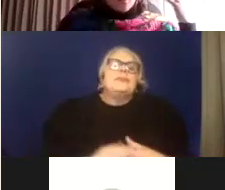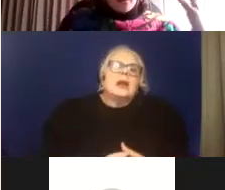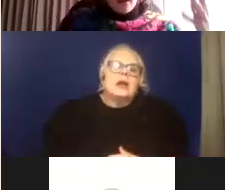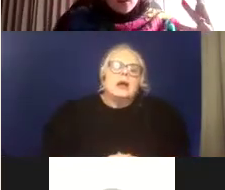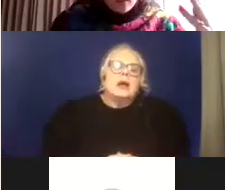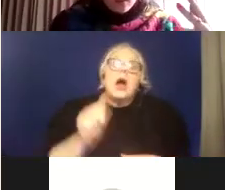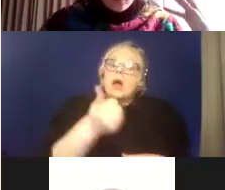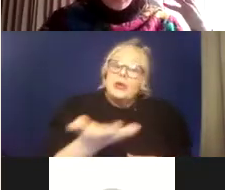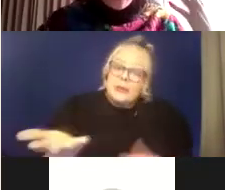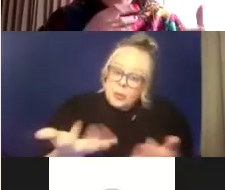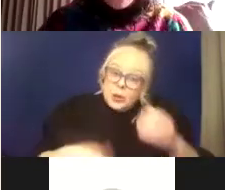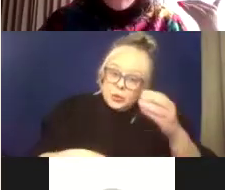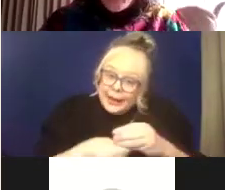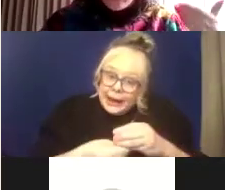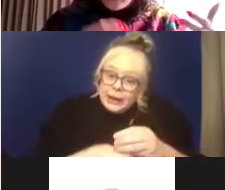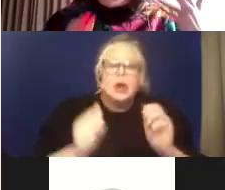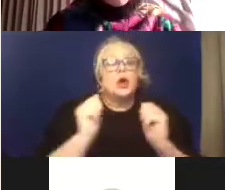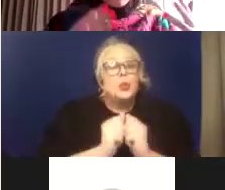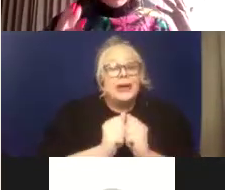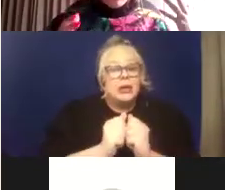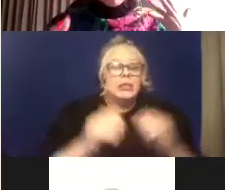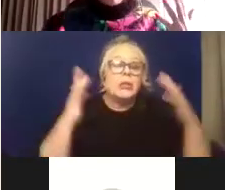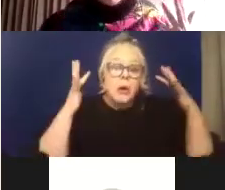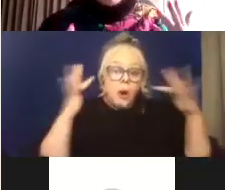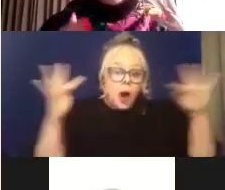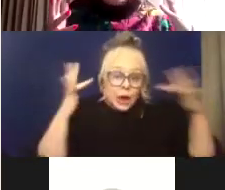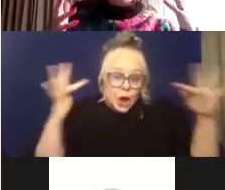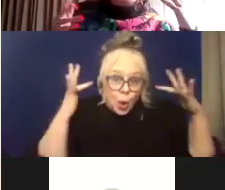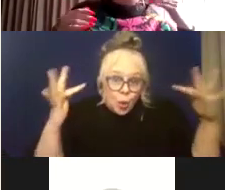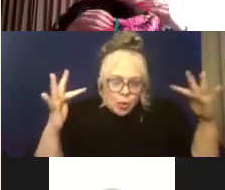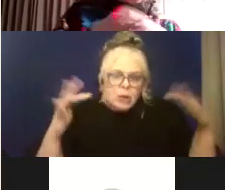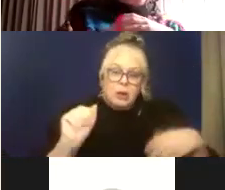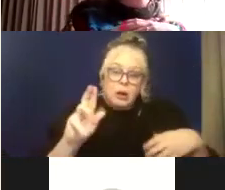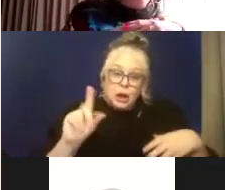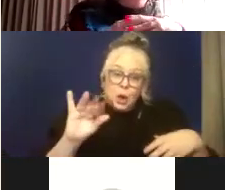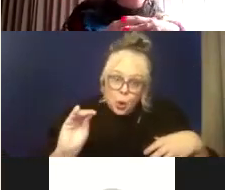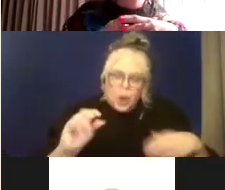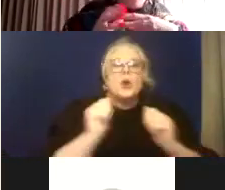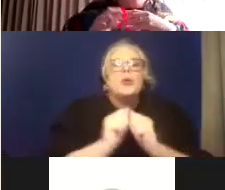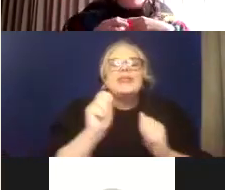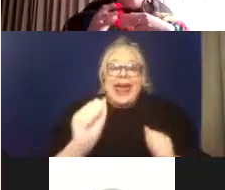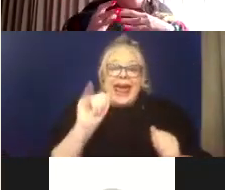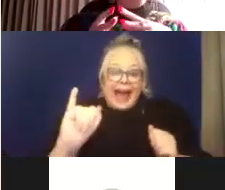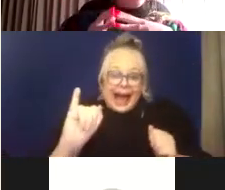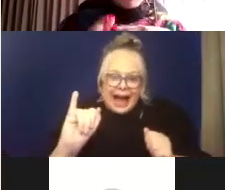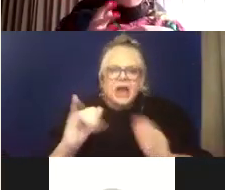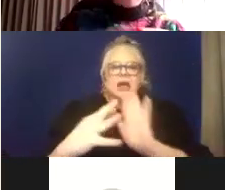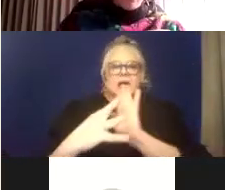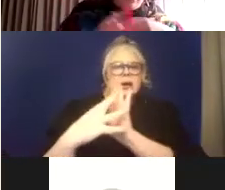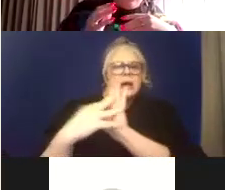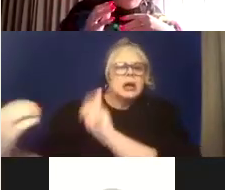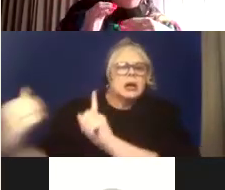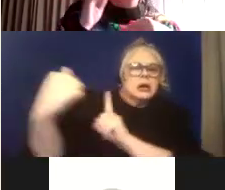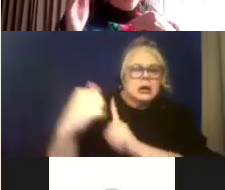the audio, with the AI voice in impersonation software. A lot of the time, the tell with